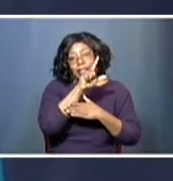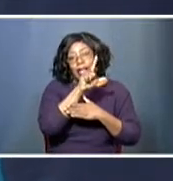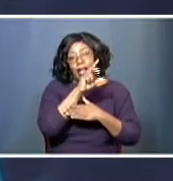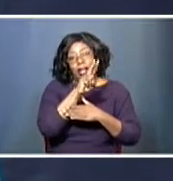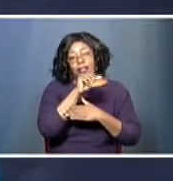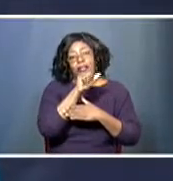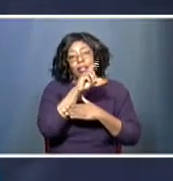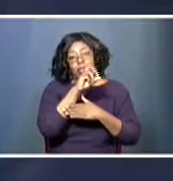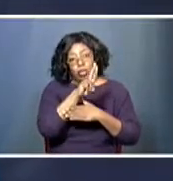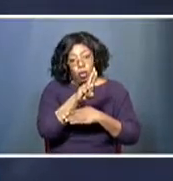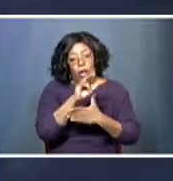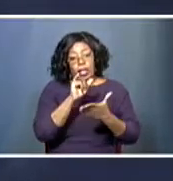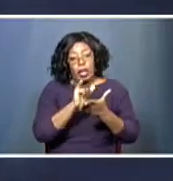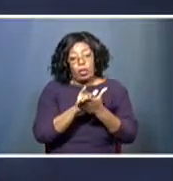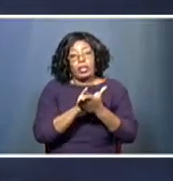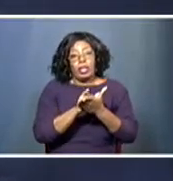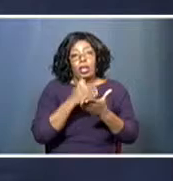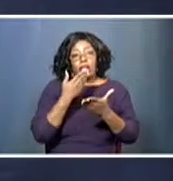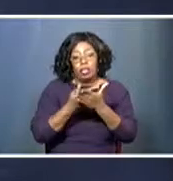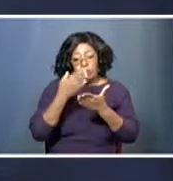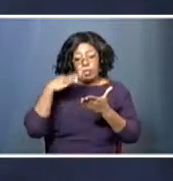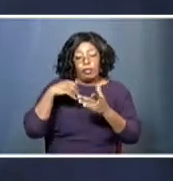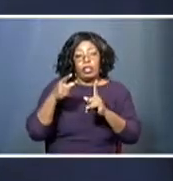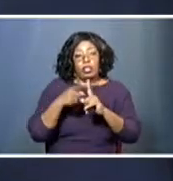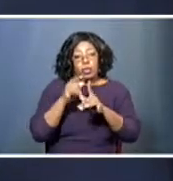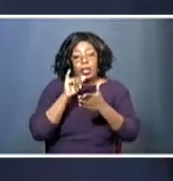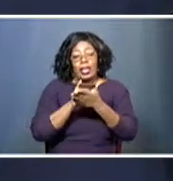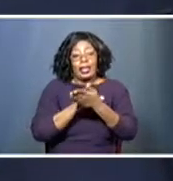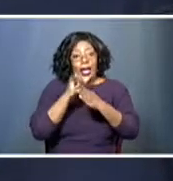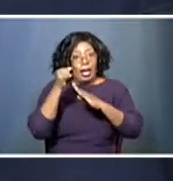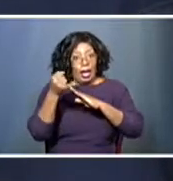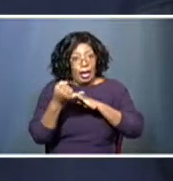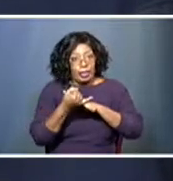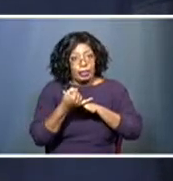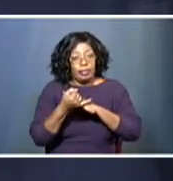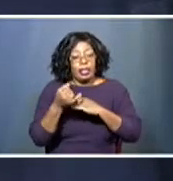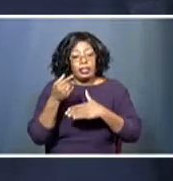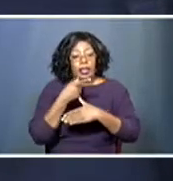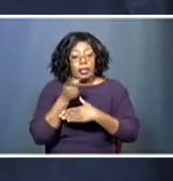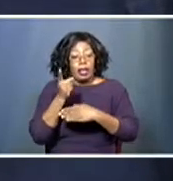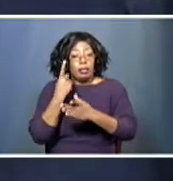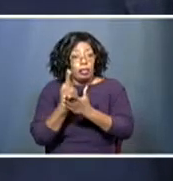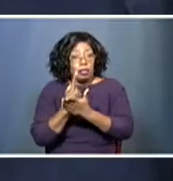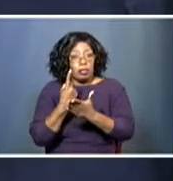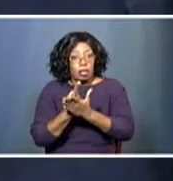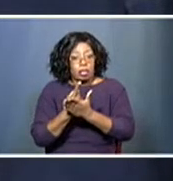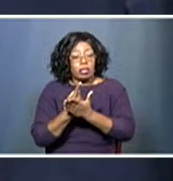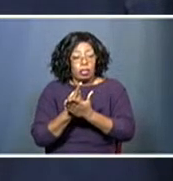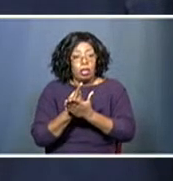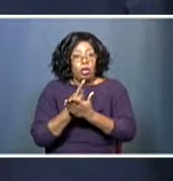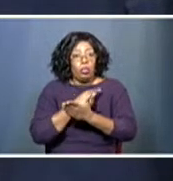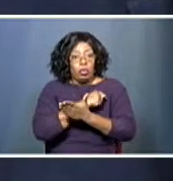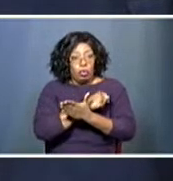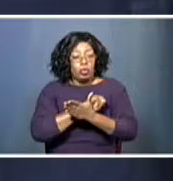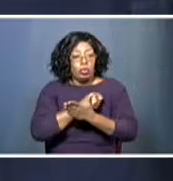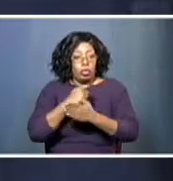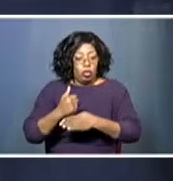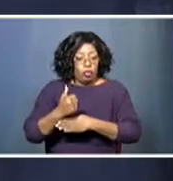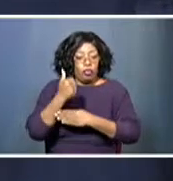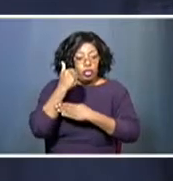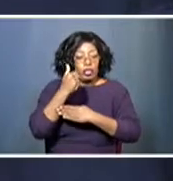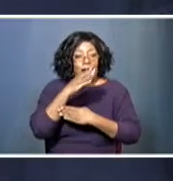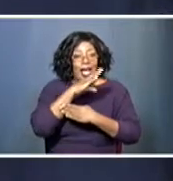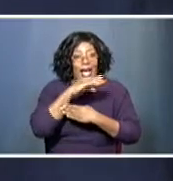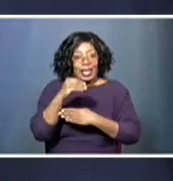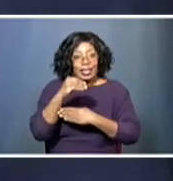island's economy. National Trust officials say they're in discussions with tourism officials on initiatives to revive the San Salvador diving